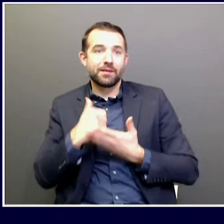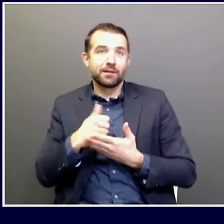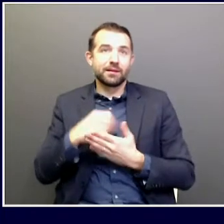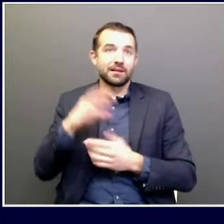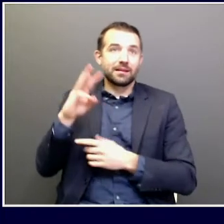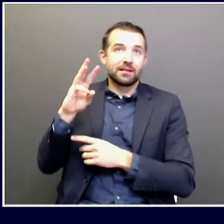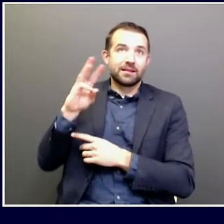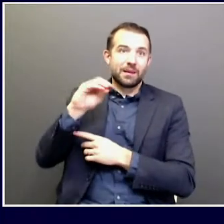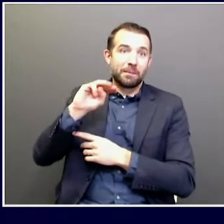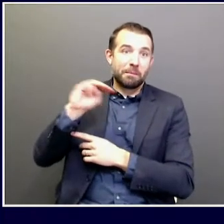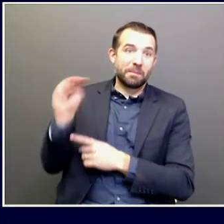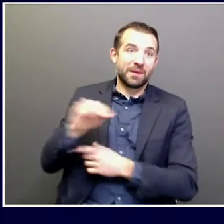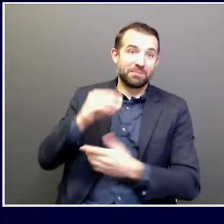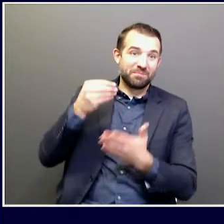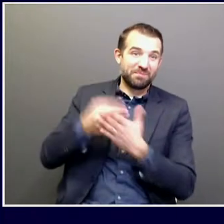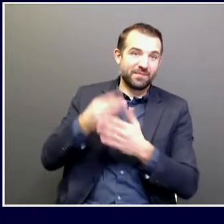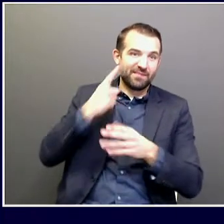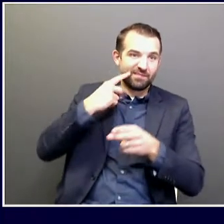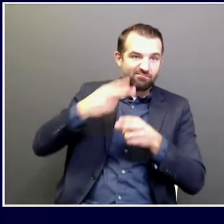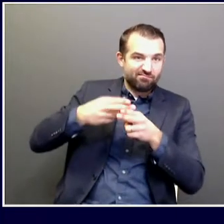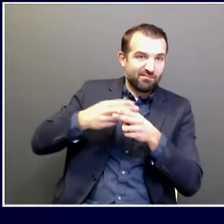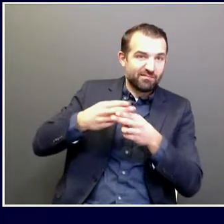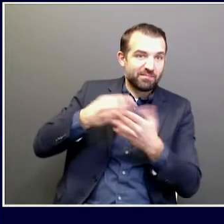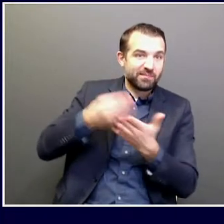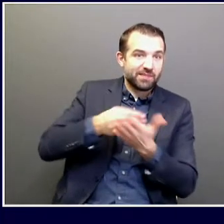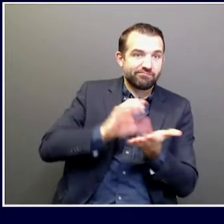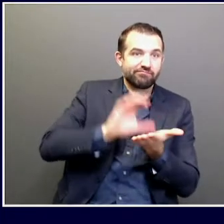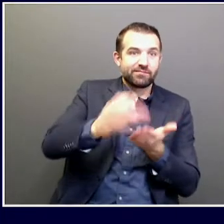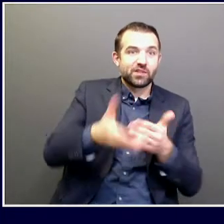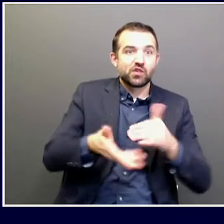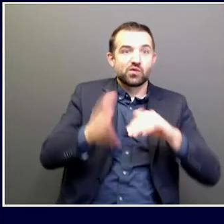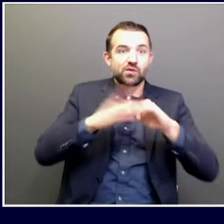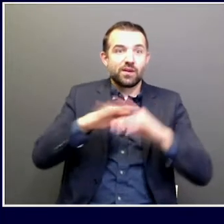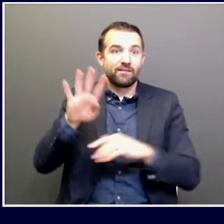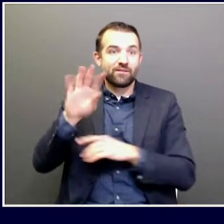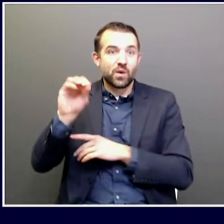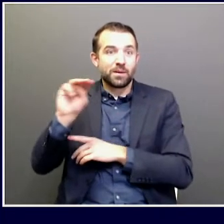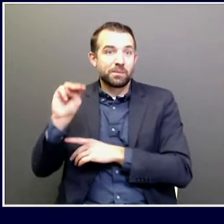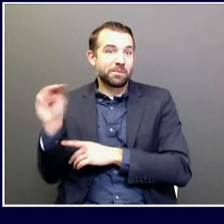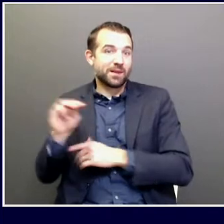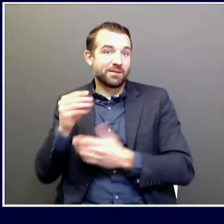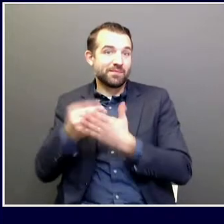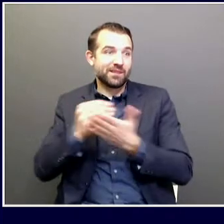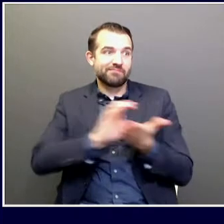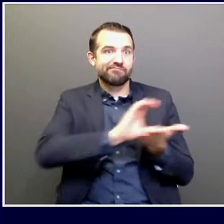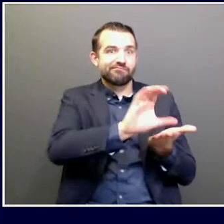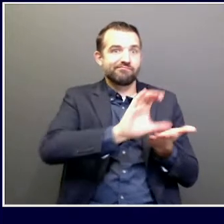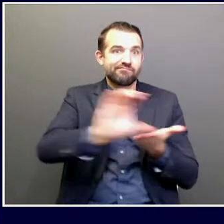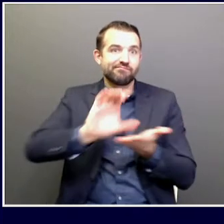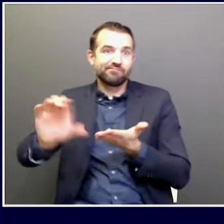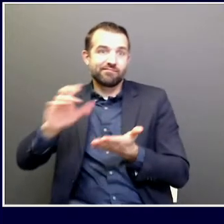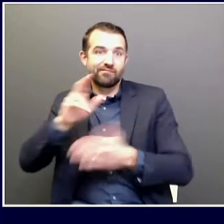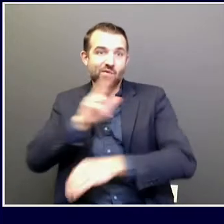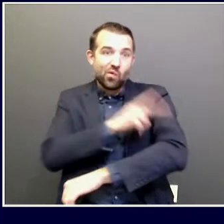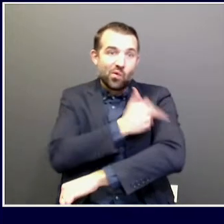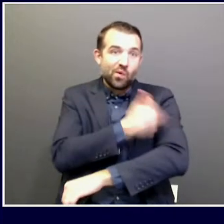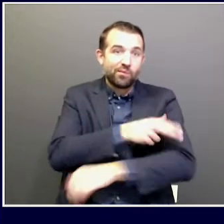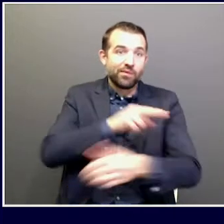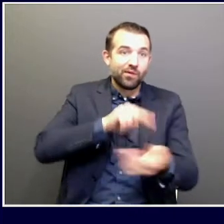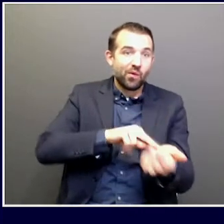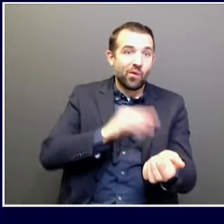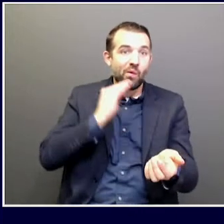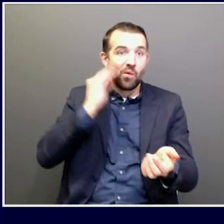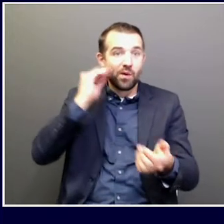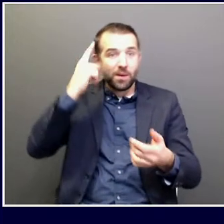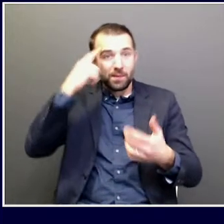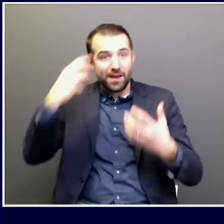increases last year, $40 million in one-time payments to hospitals and nursing homes and behavioral health providers in this past